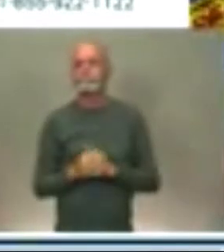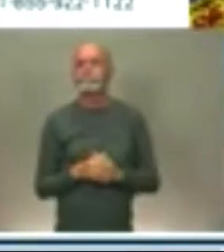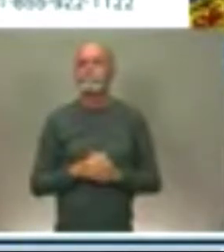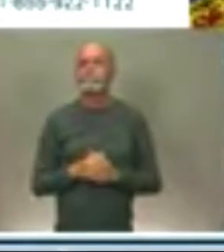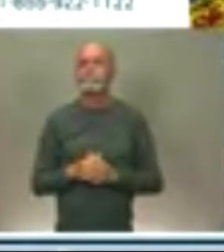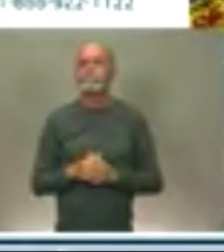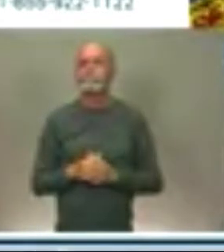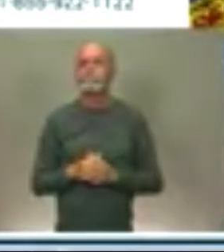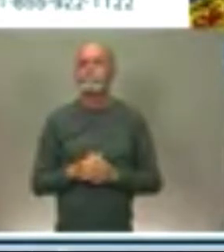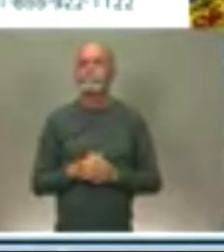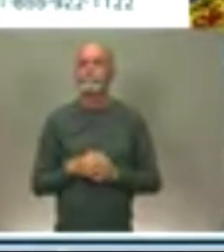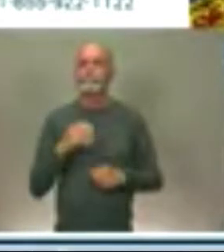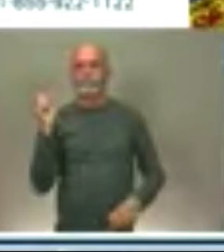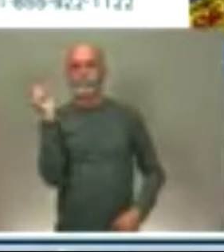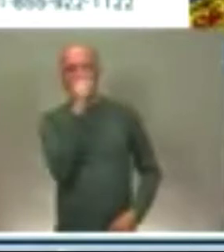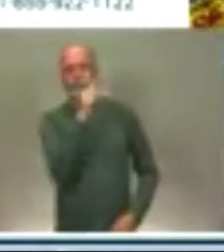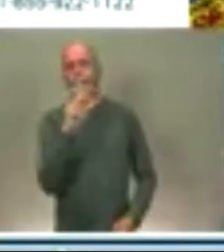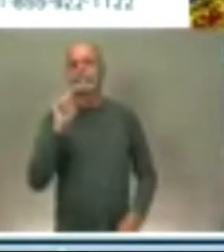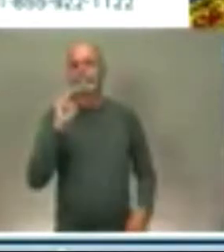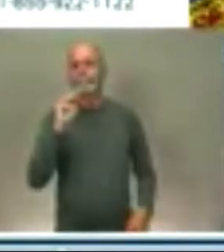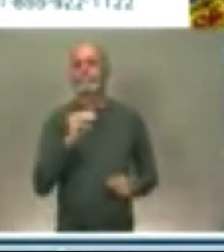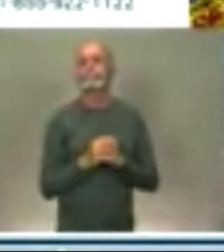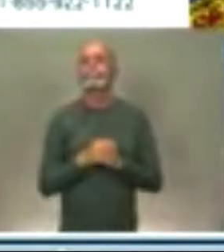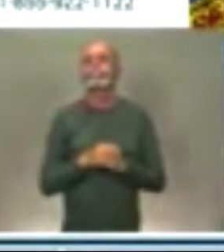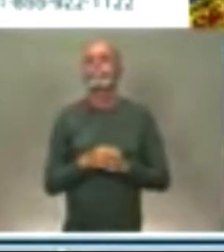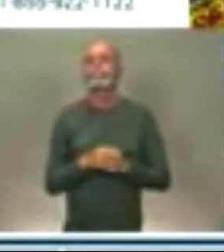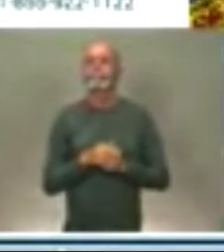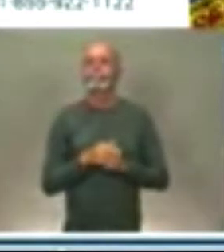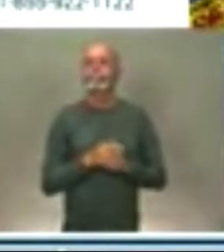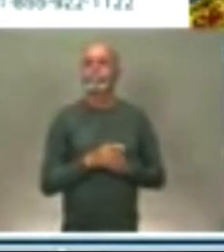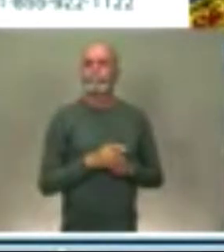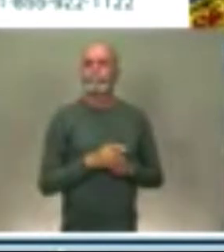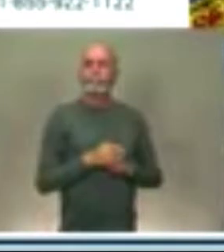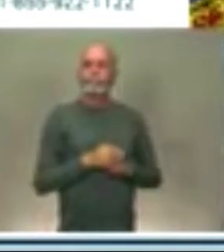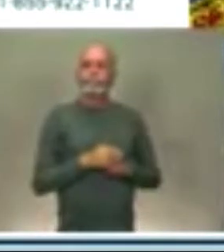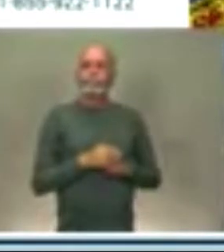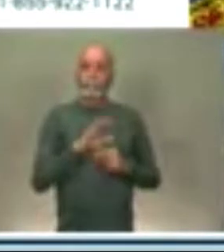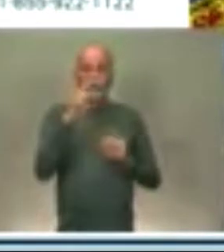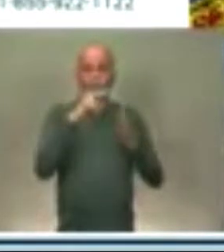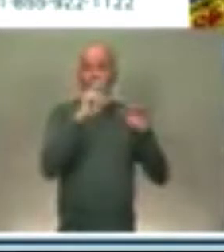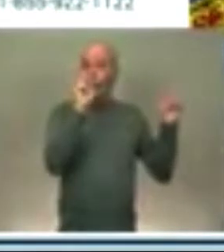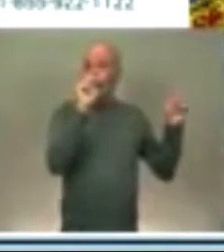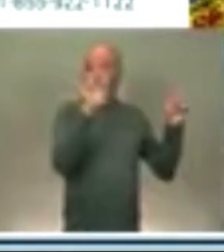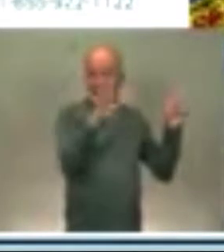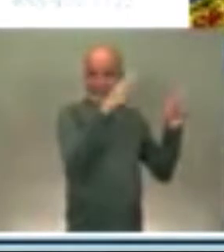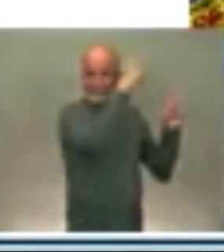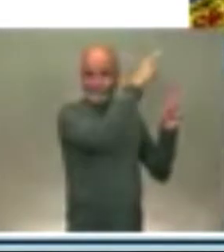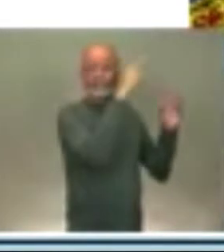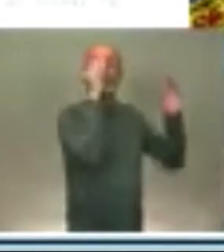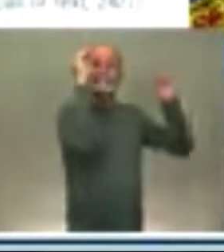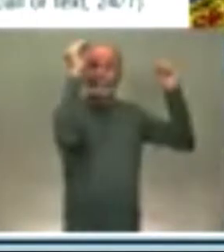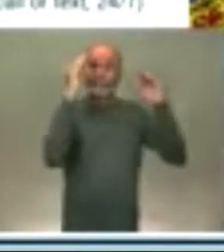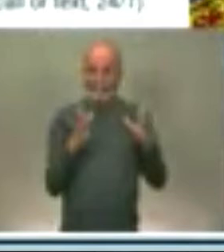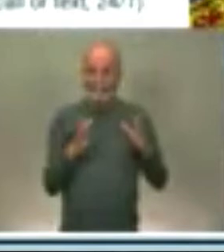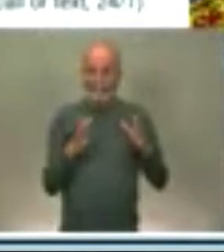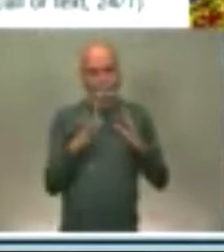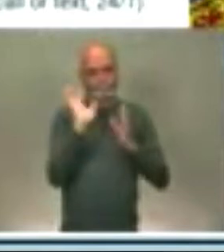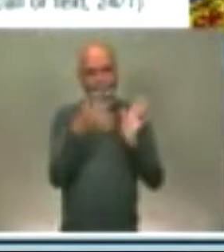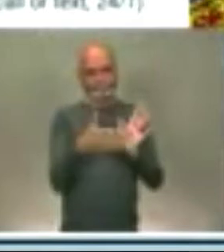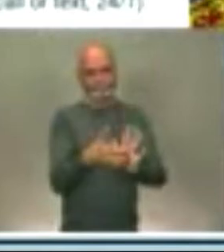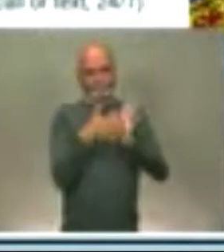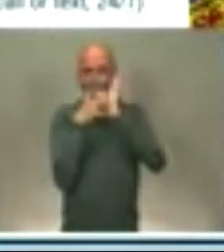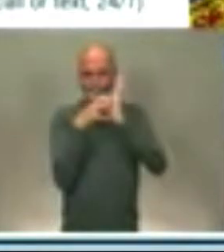What consideration, if any, was given to following New Brunswick's model, where teachers are either required to be vaccinated